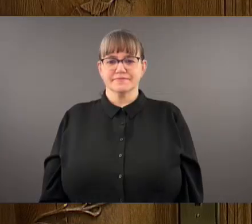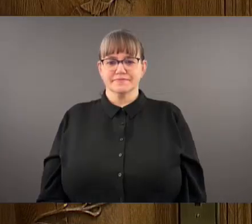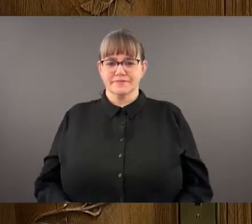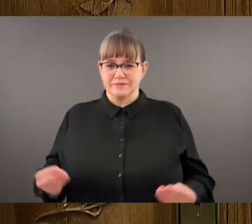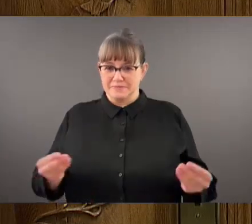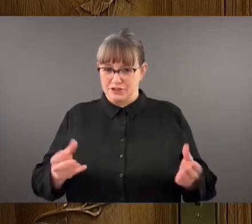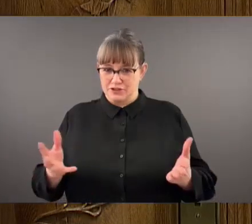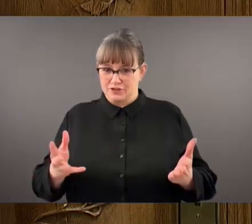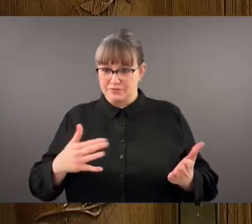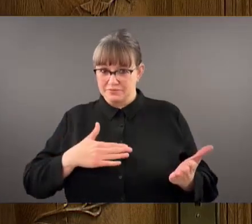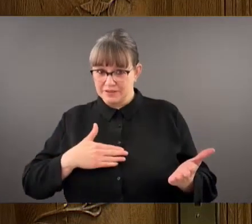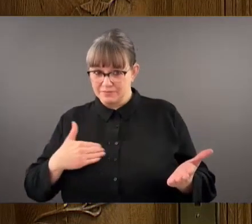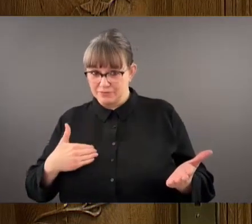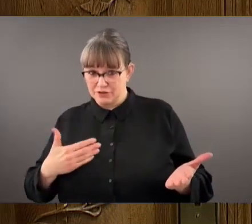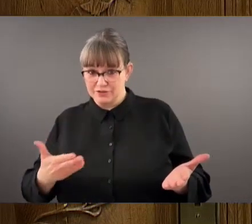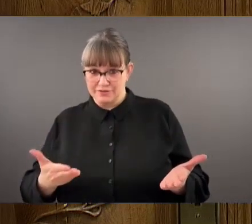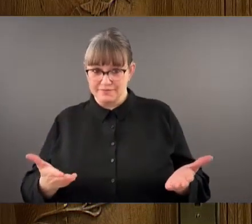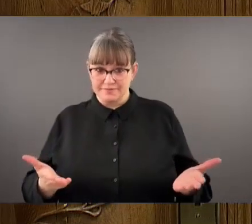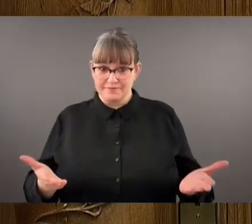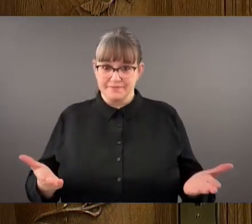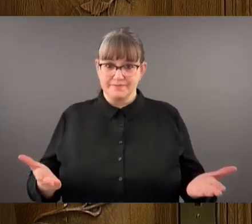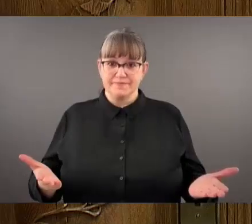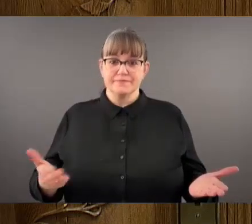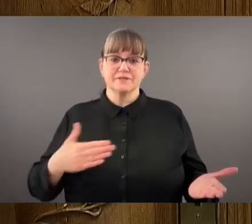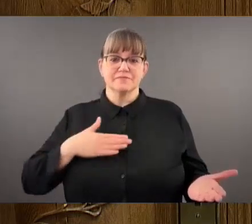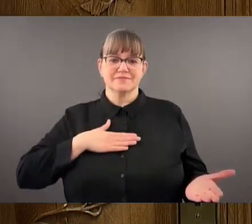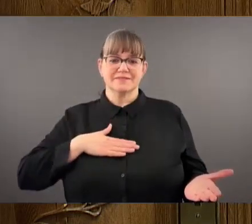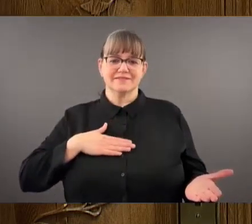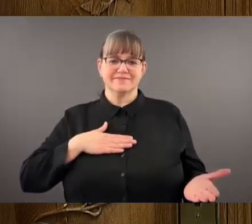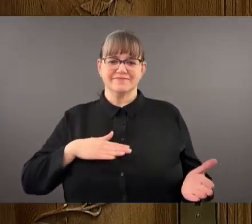show some discipline, please. Member